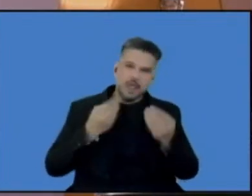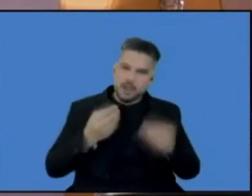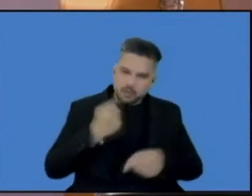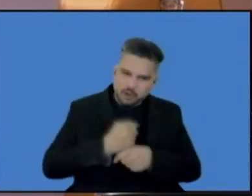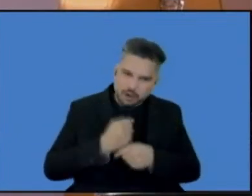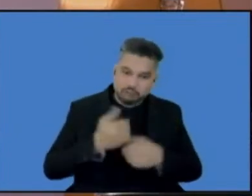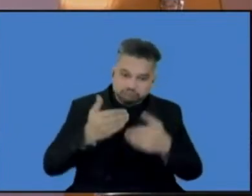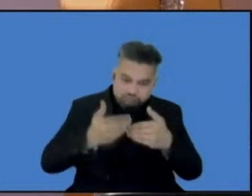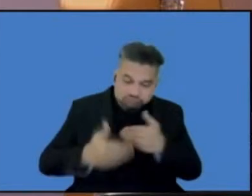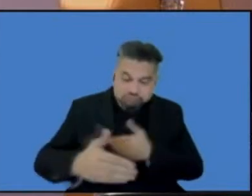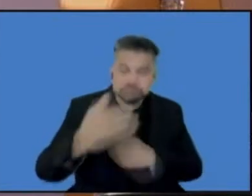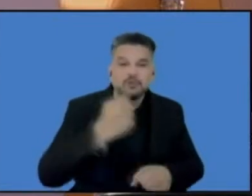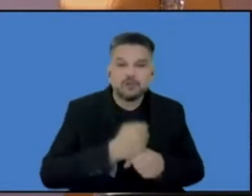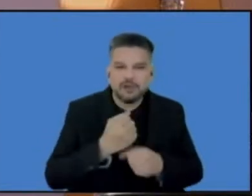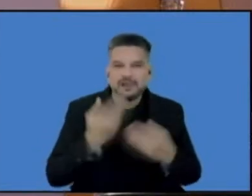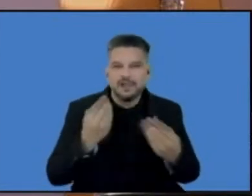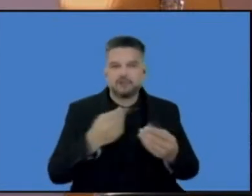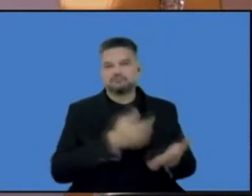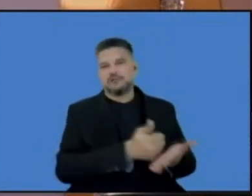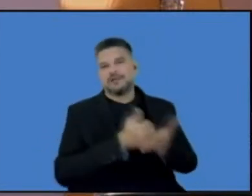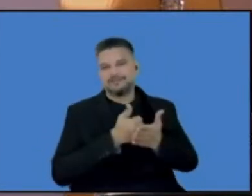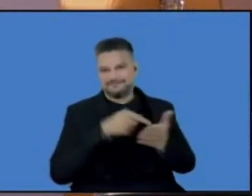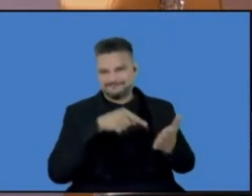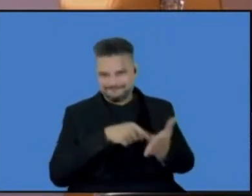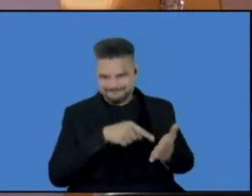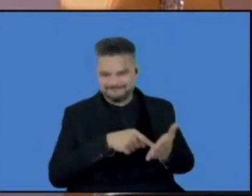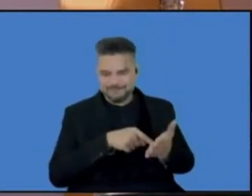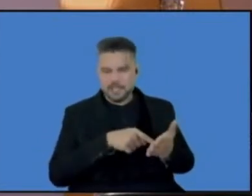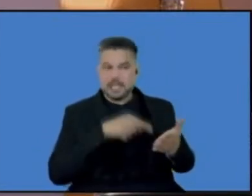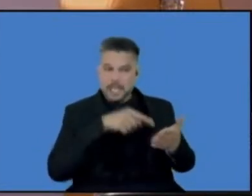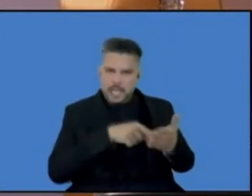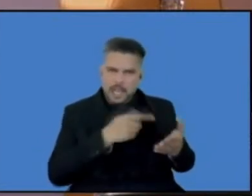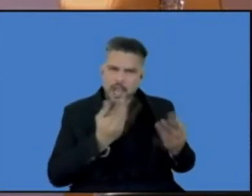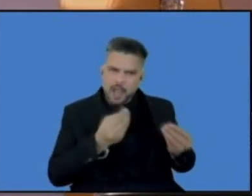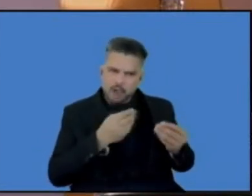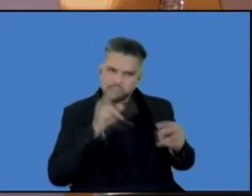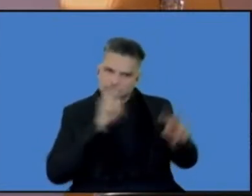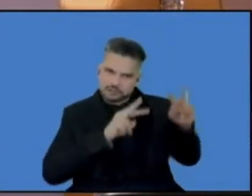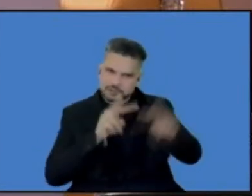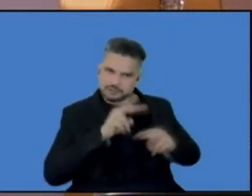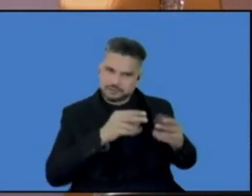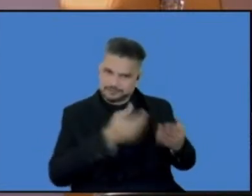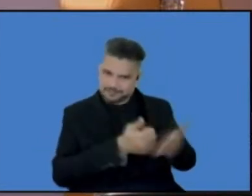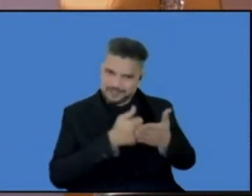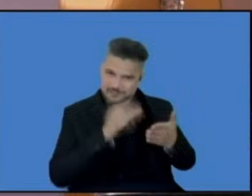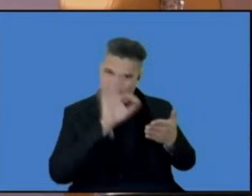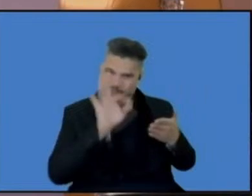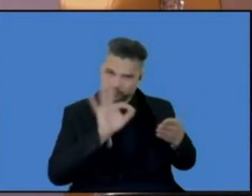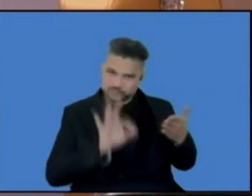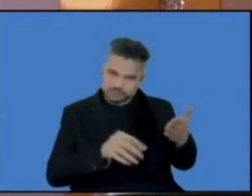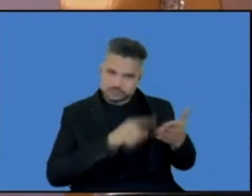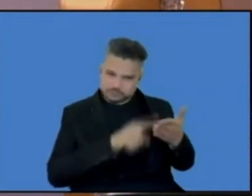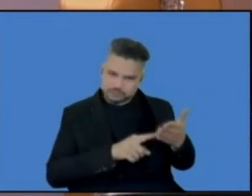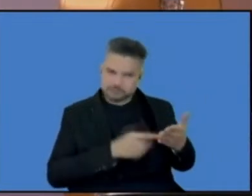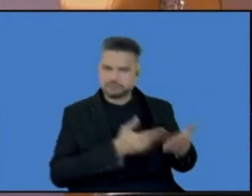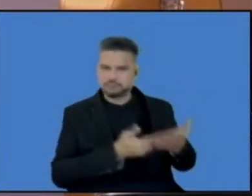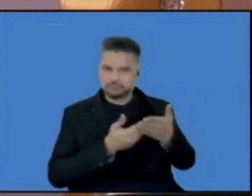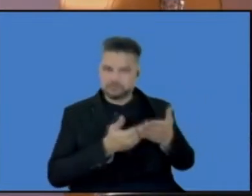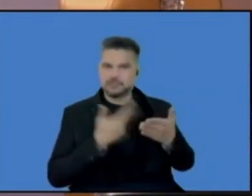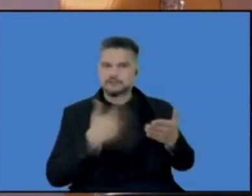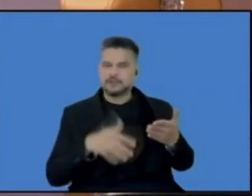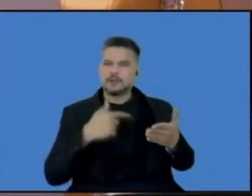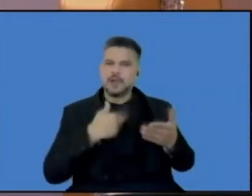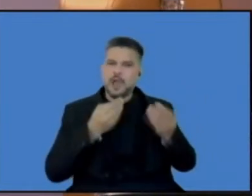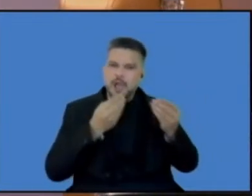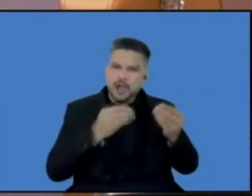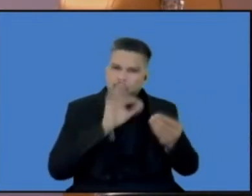this indicator assessment, we have collected 98 indicators from